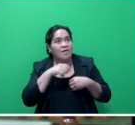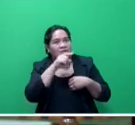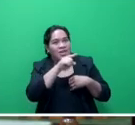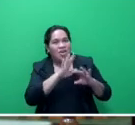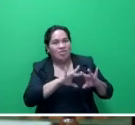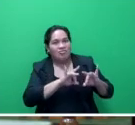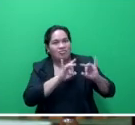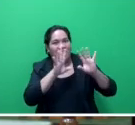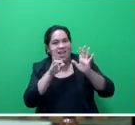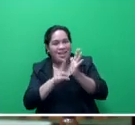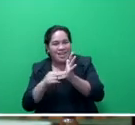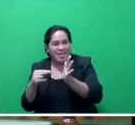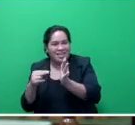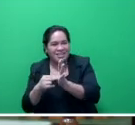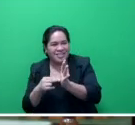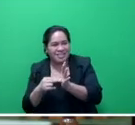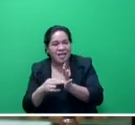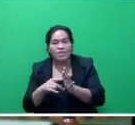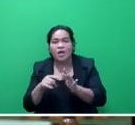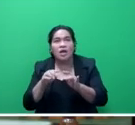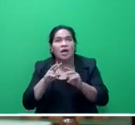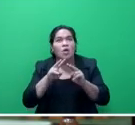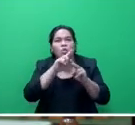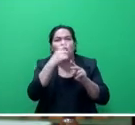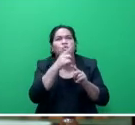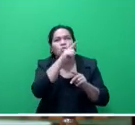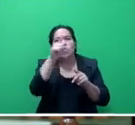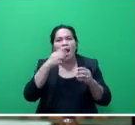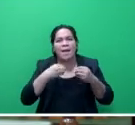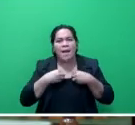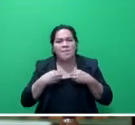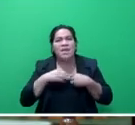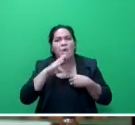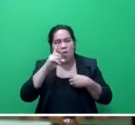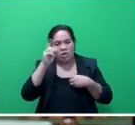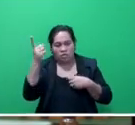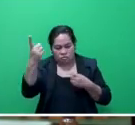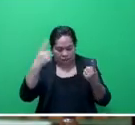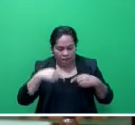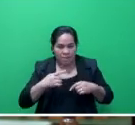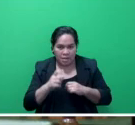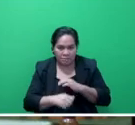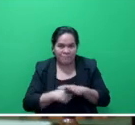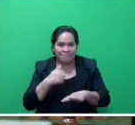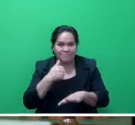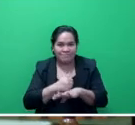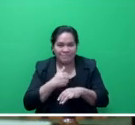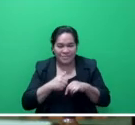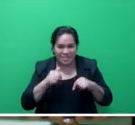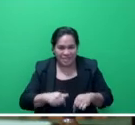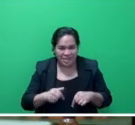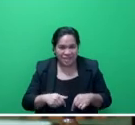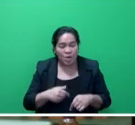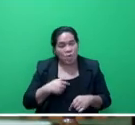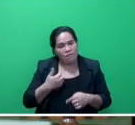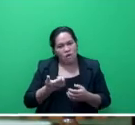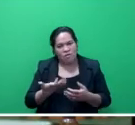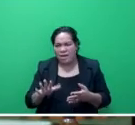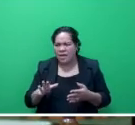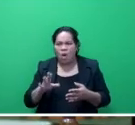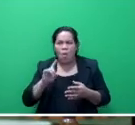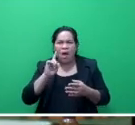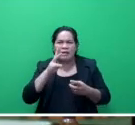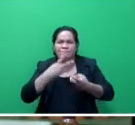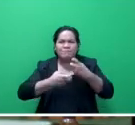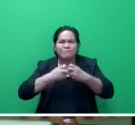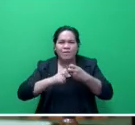are meaningful for companies looking to trade with Fiji and invest in Fiji. We've already resolved one long-running dispute